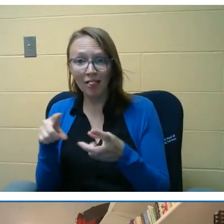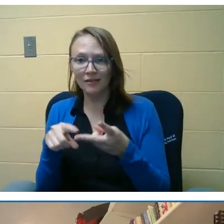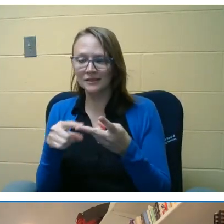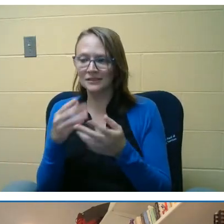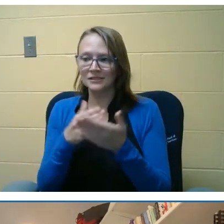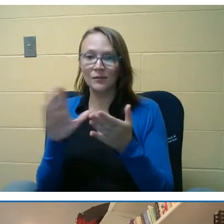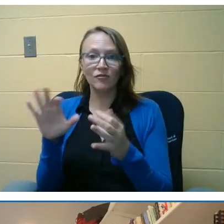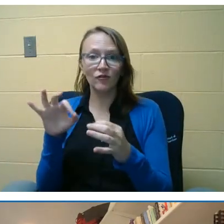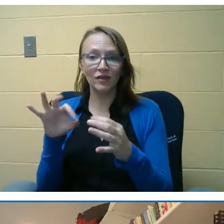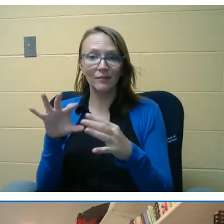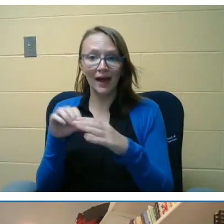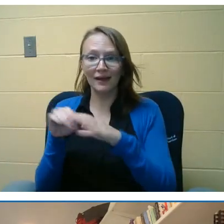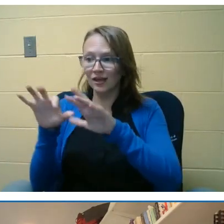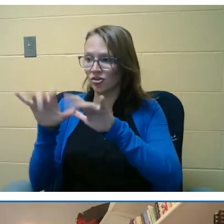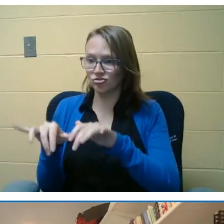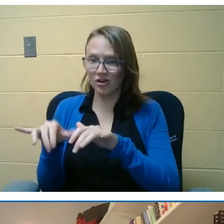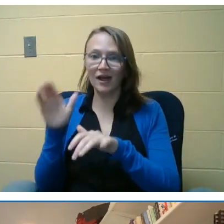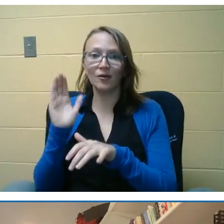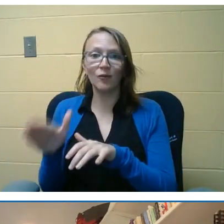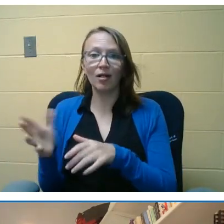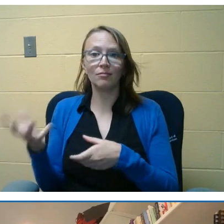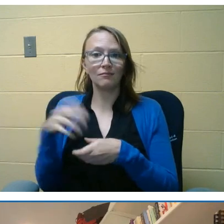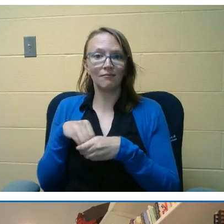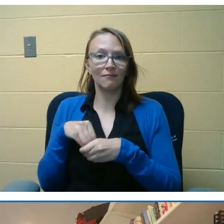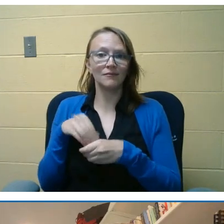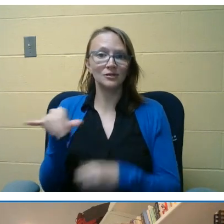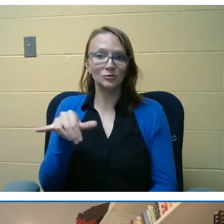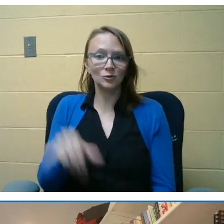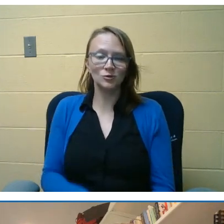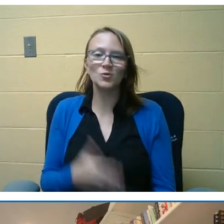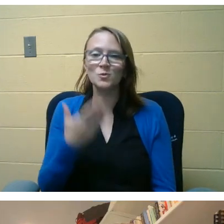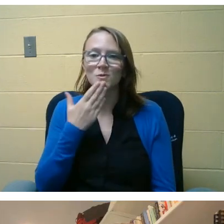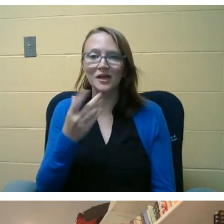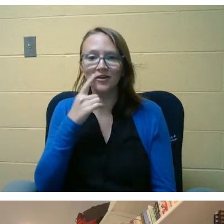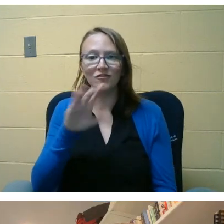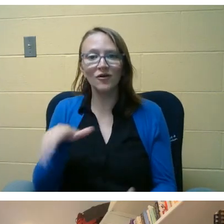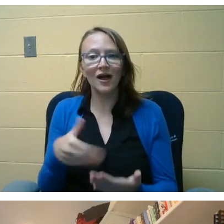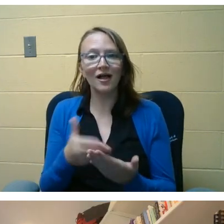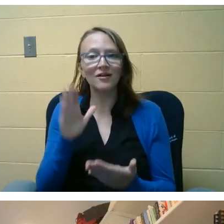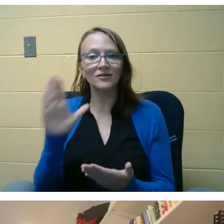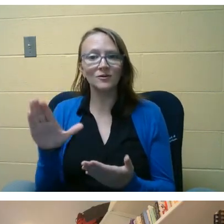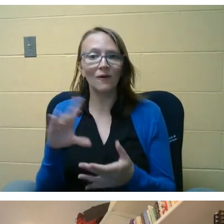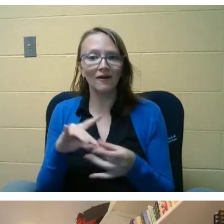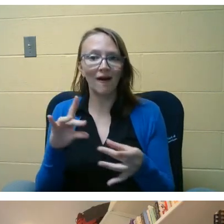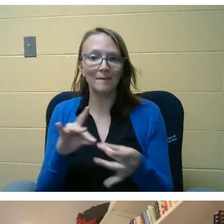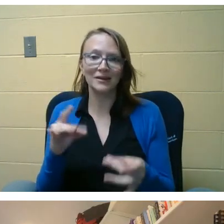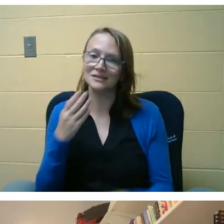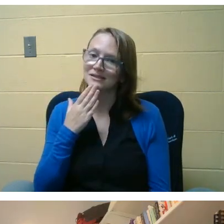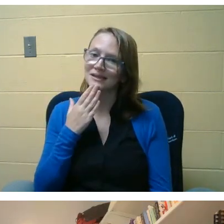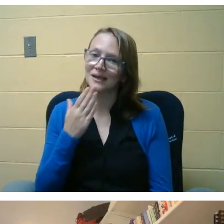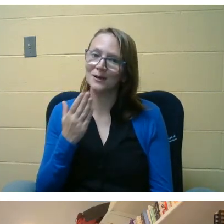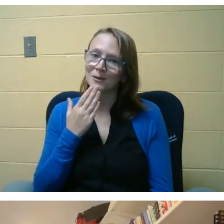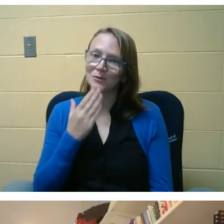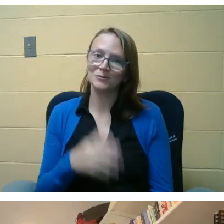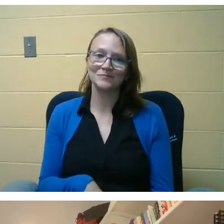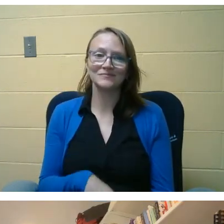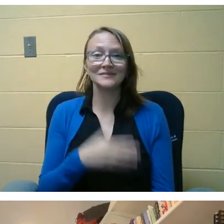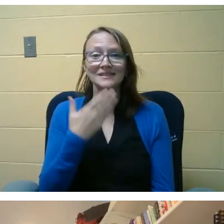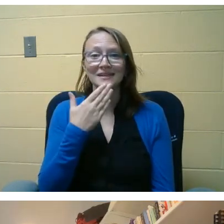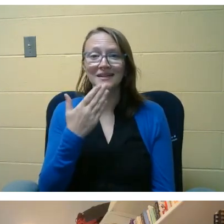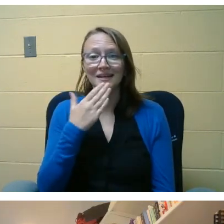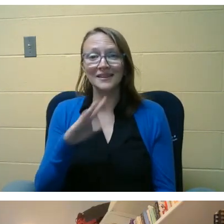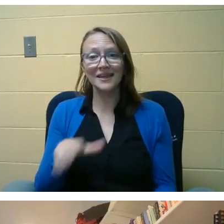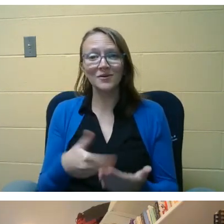else should we be adding? So thank you so much for all your comments. Thank you. Thank you all Thank for you.